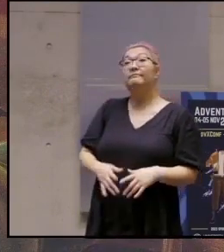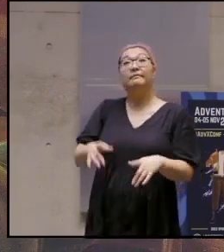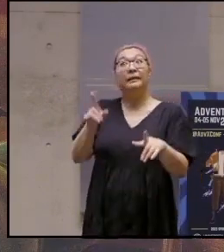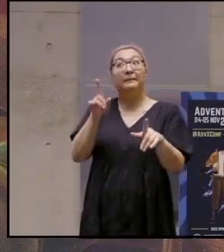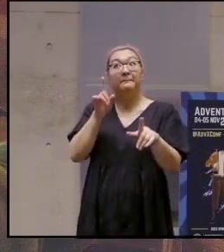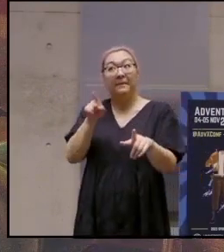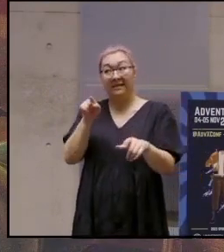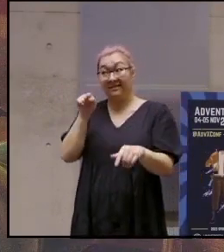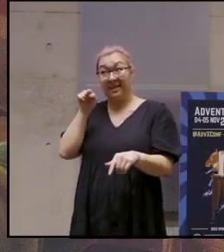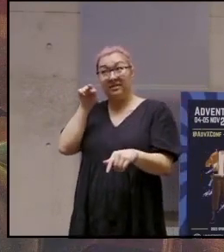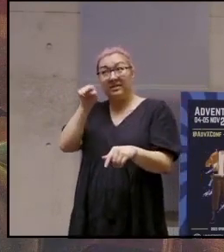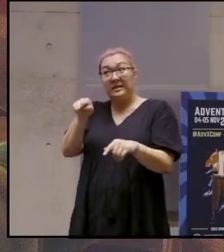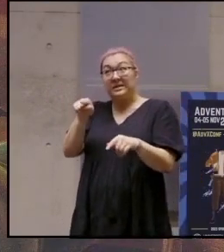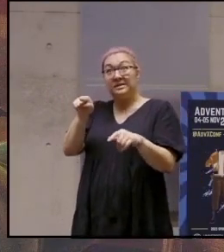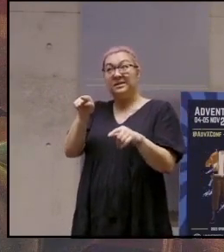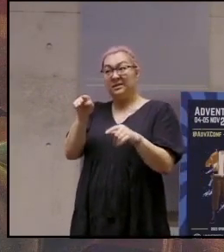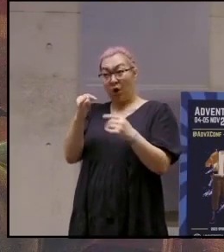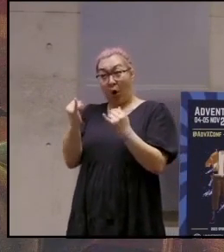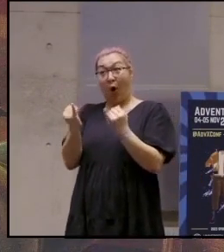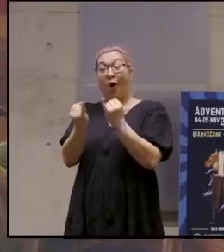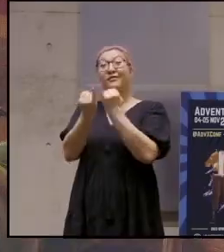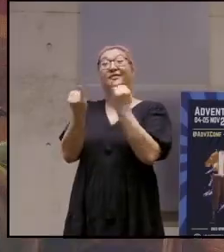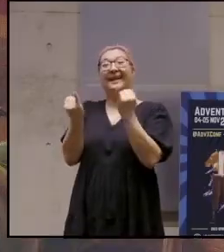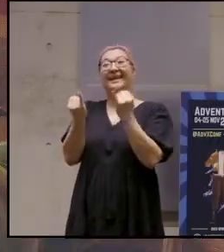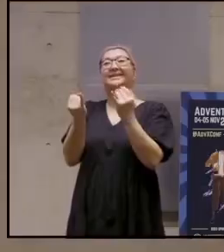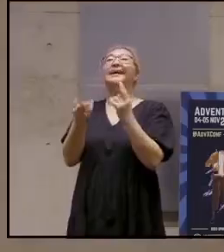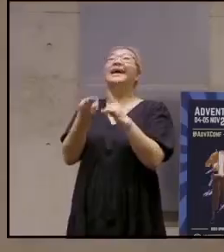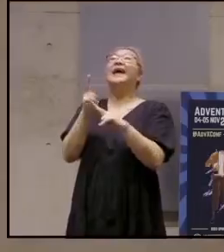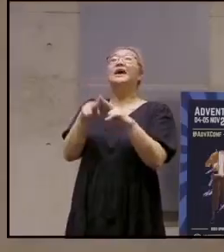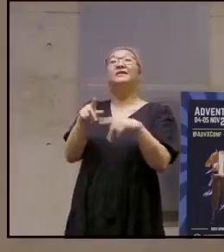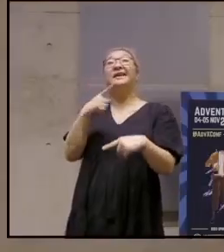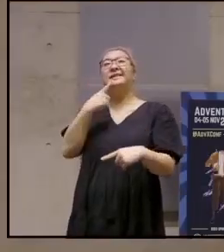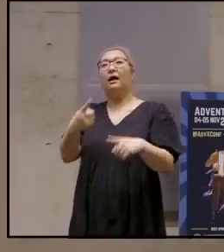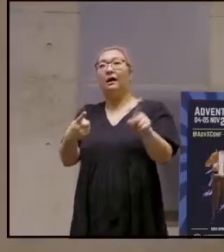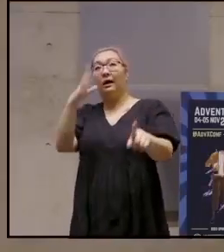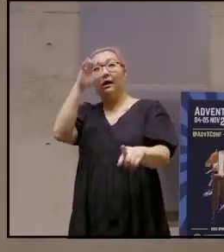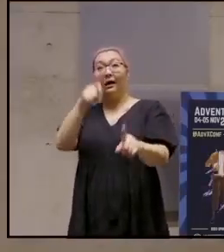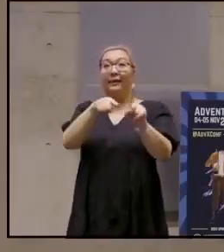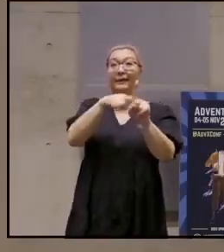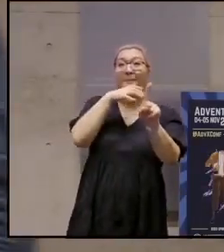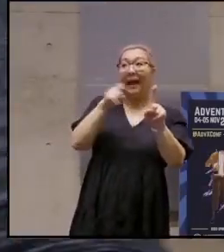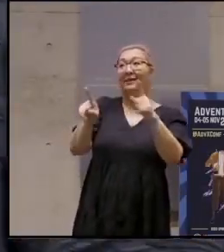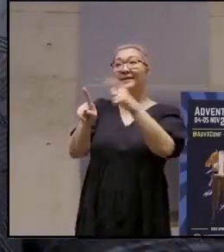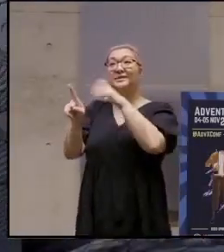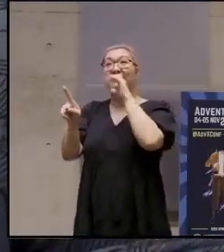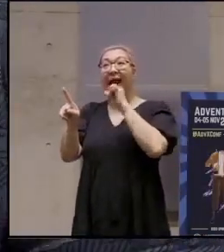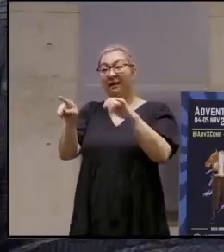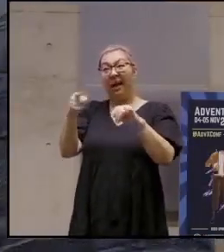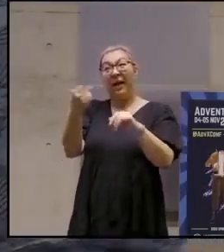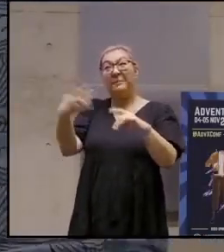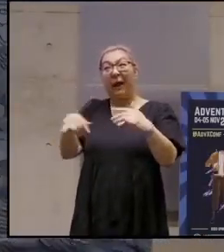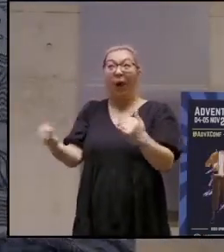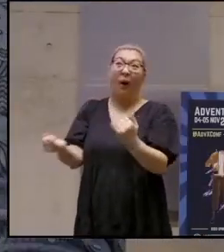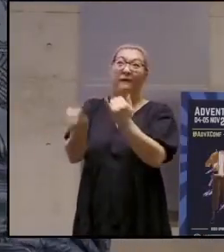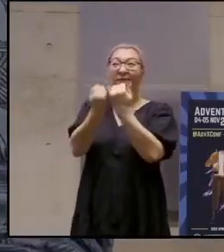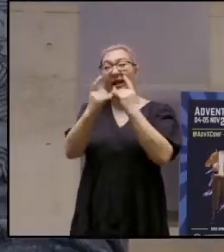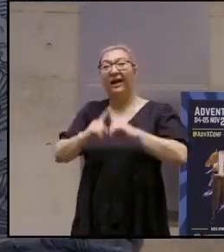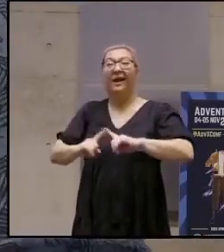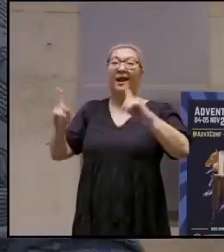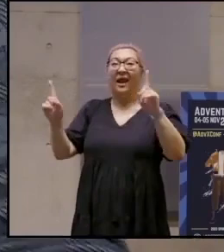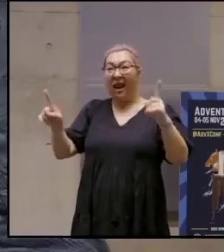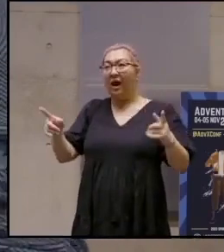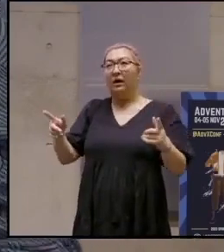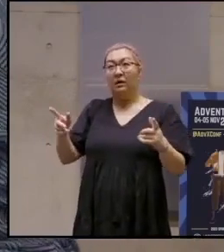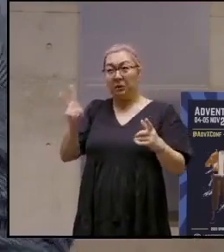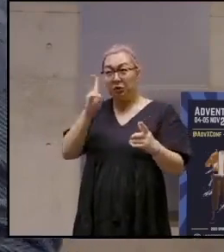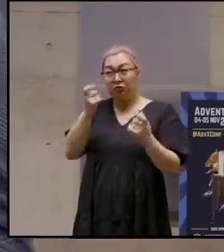specific conflict is, and how it might give you a character setup that is both more honest and more unusual than one you might have come up with on your